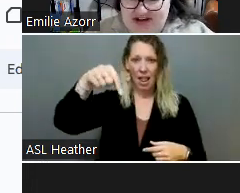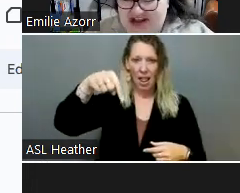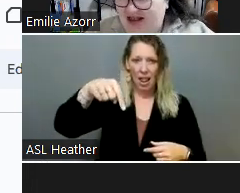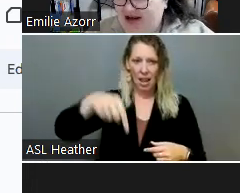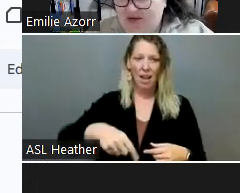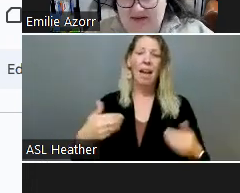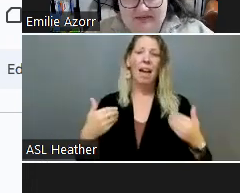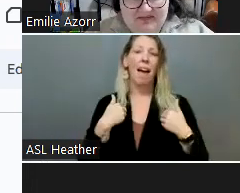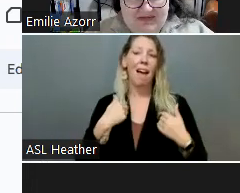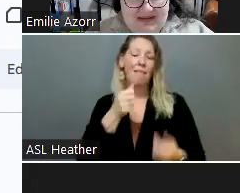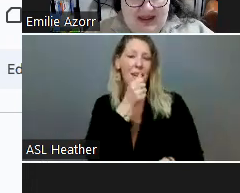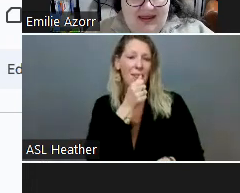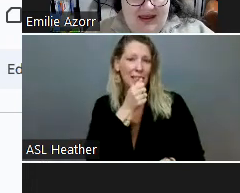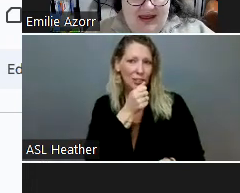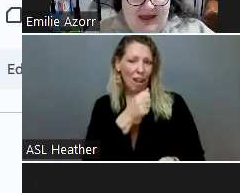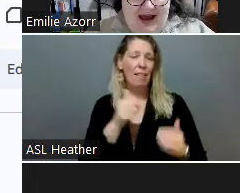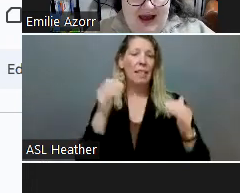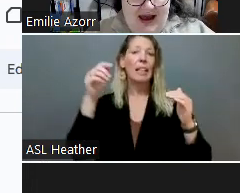our confidentiality one.